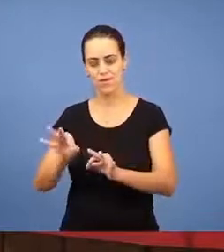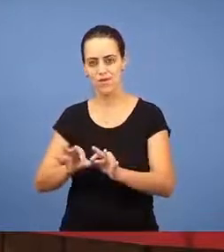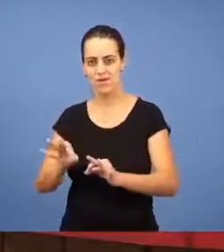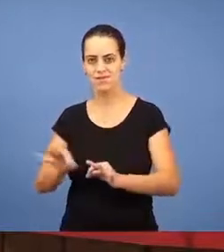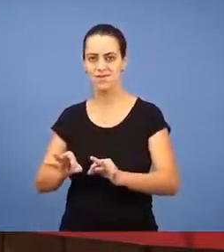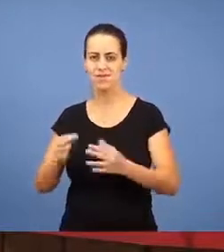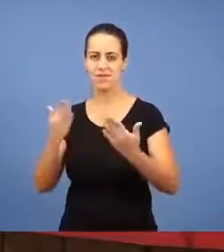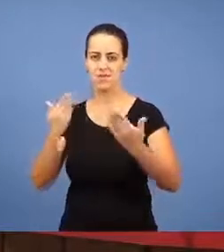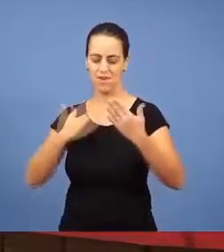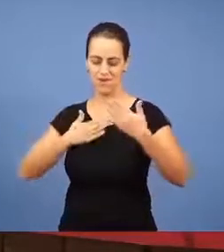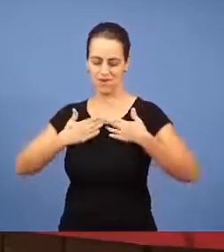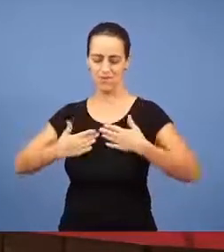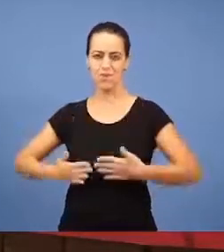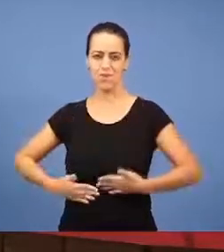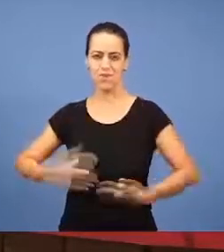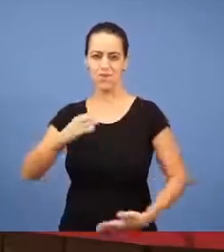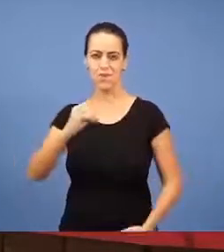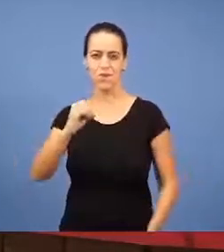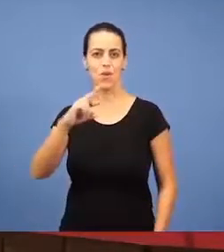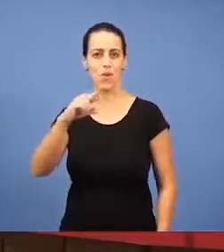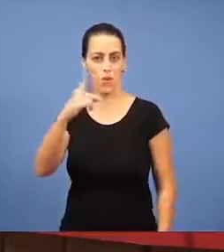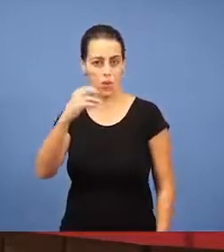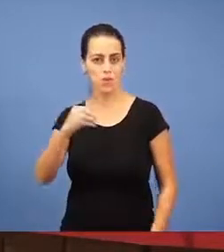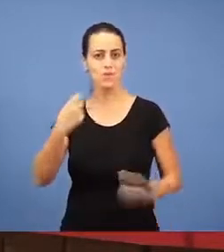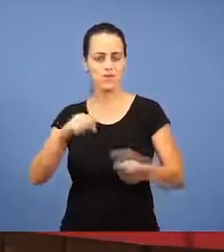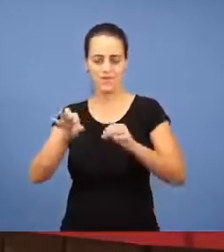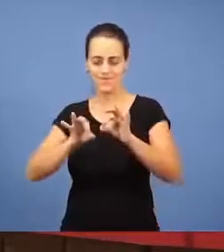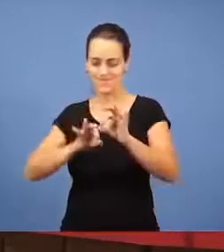the body needs to be organized. And an organized body,